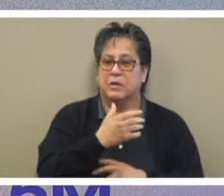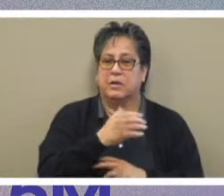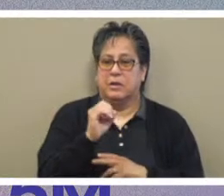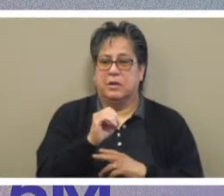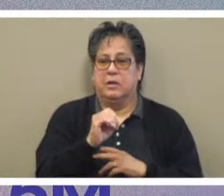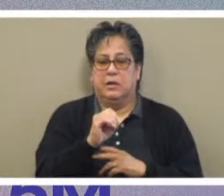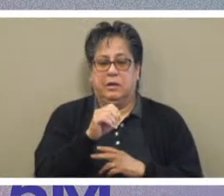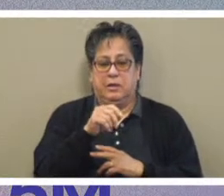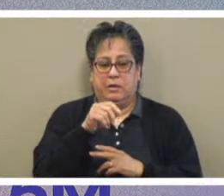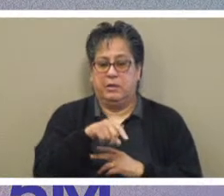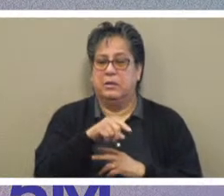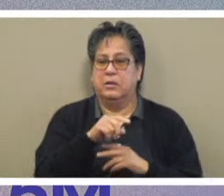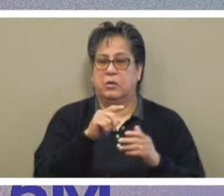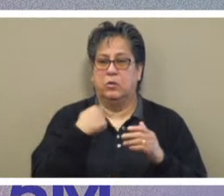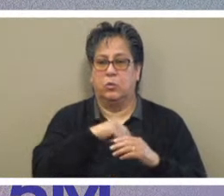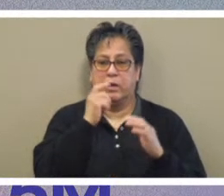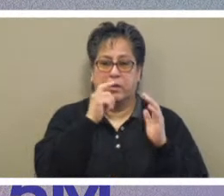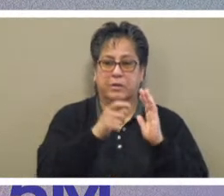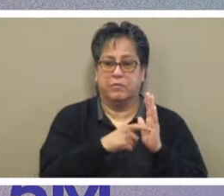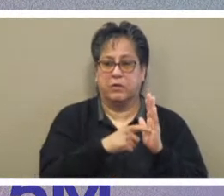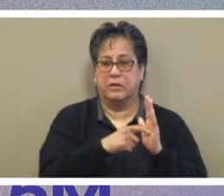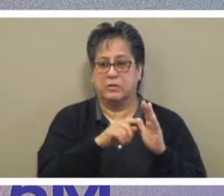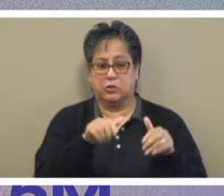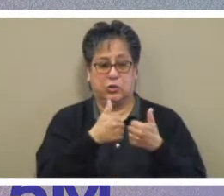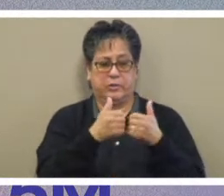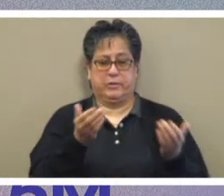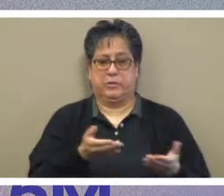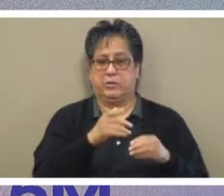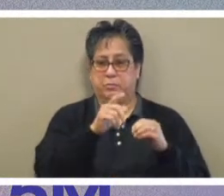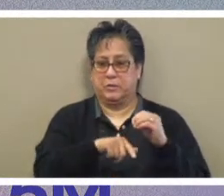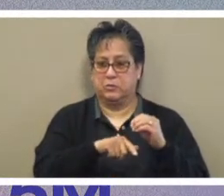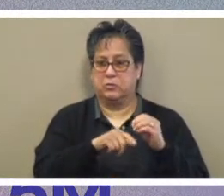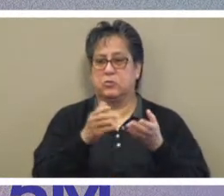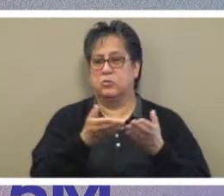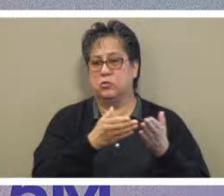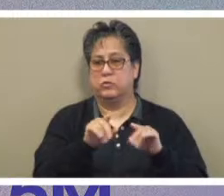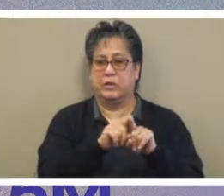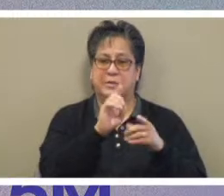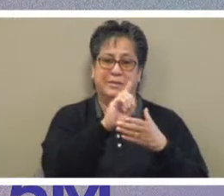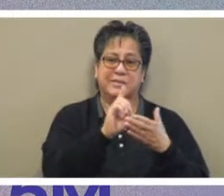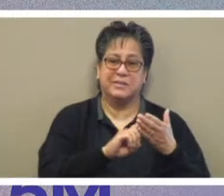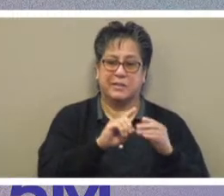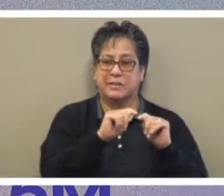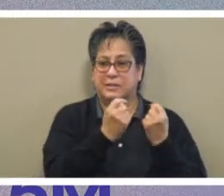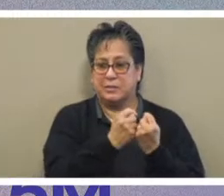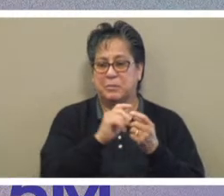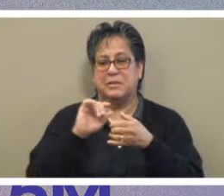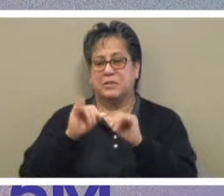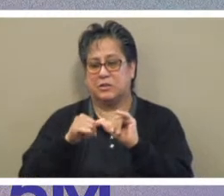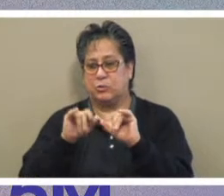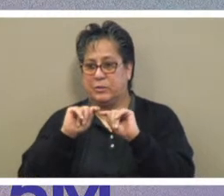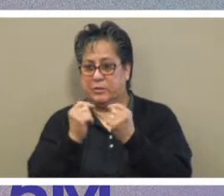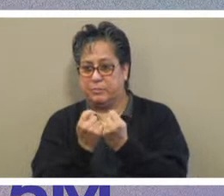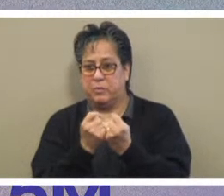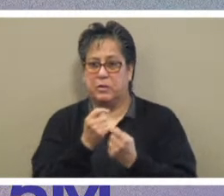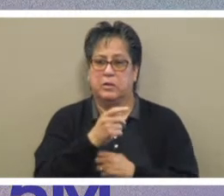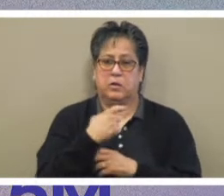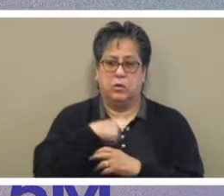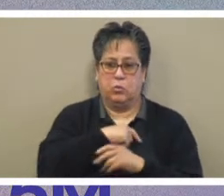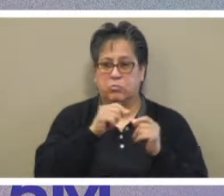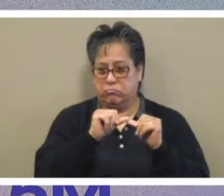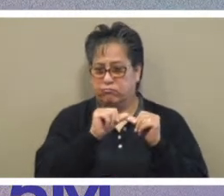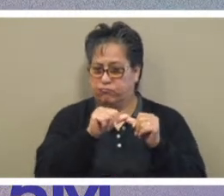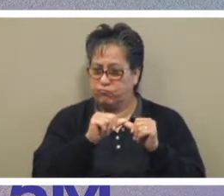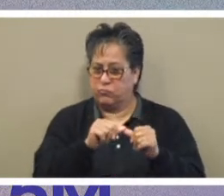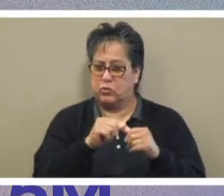Through the Ventures program, we were able to identify great talent here in El Paso to serve as our design team and our engineering team. And we're continuing to